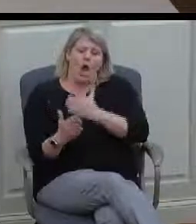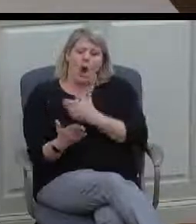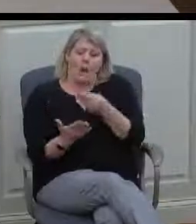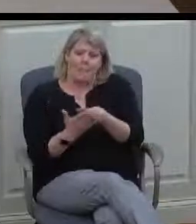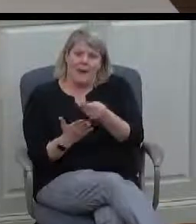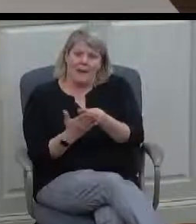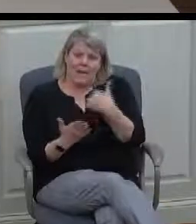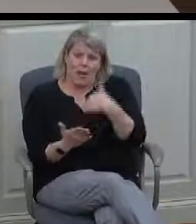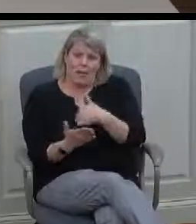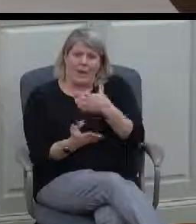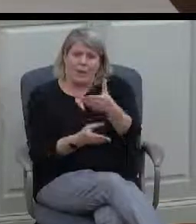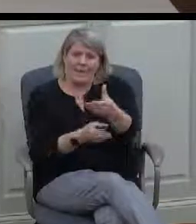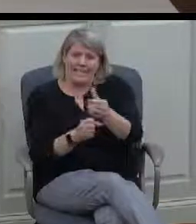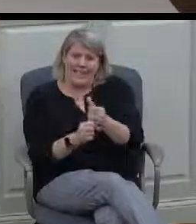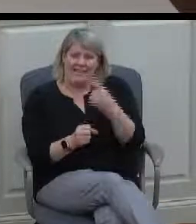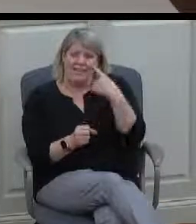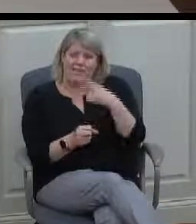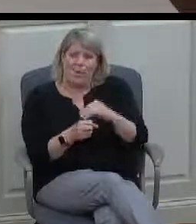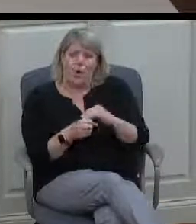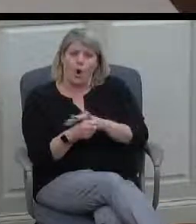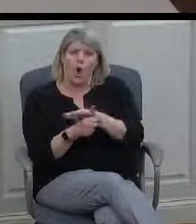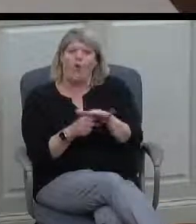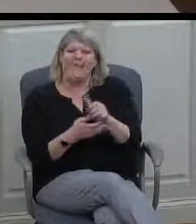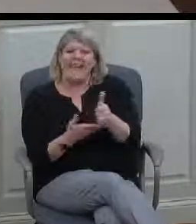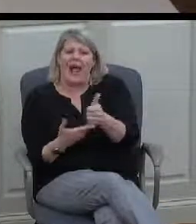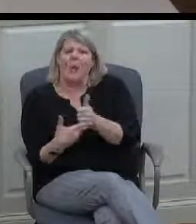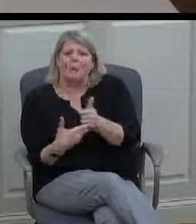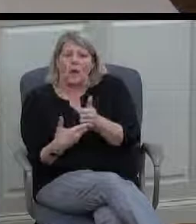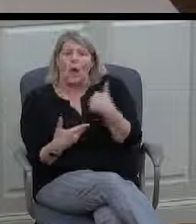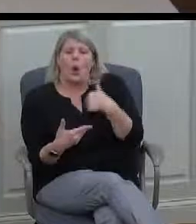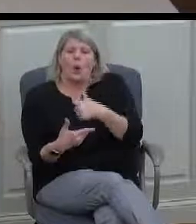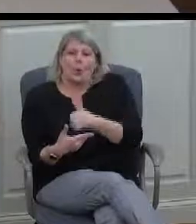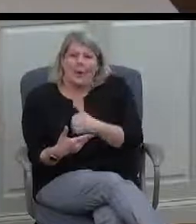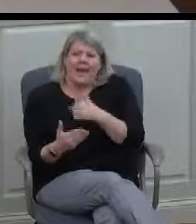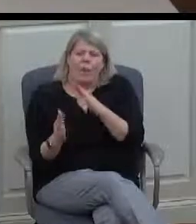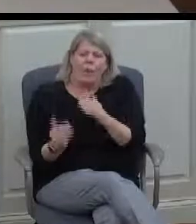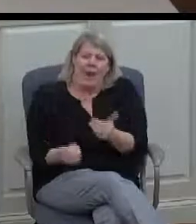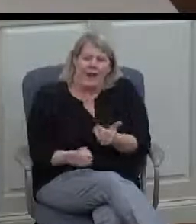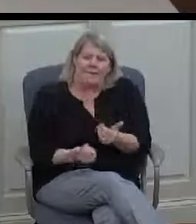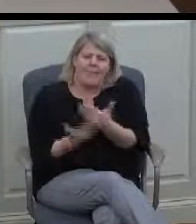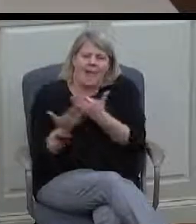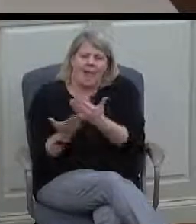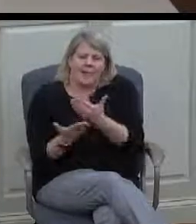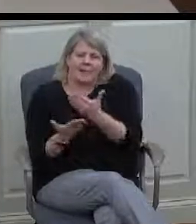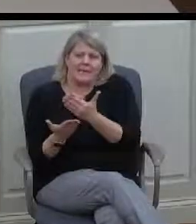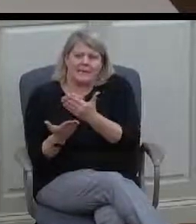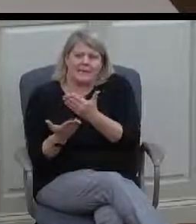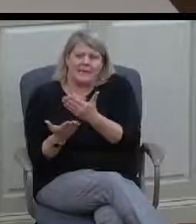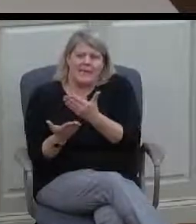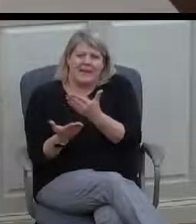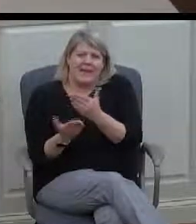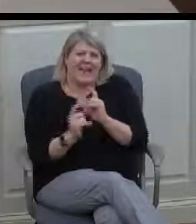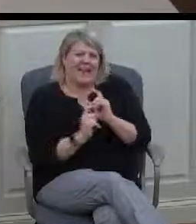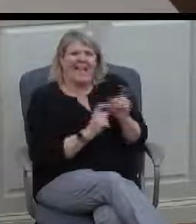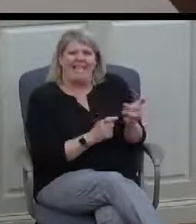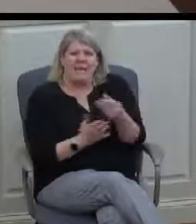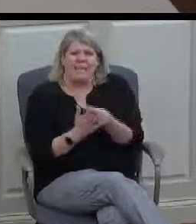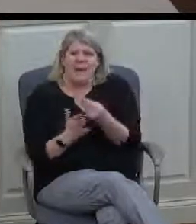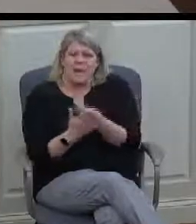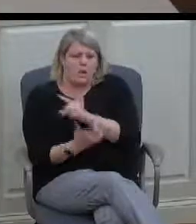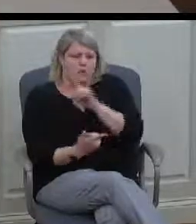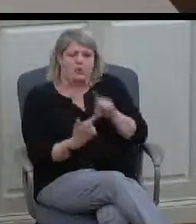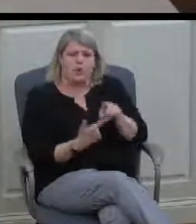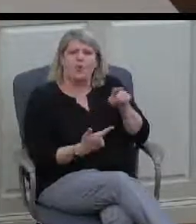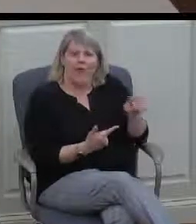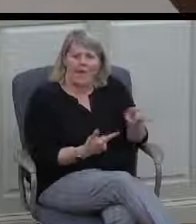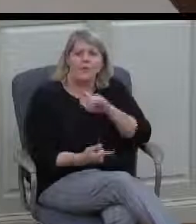that money at this time. And so staff would recommend that you also include that allocation of an additional $40,000 for